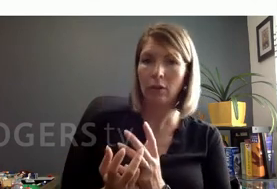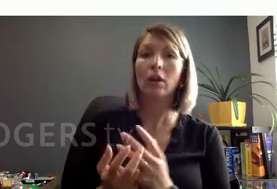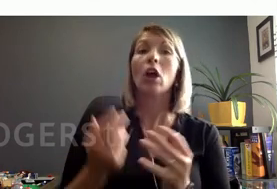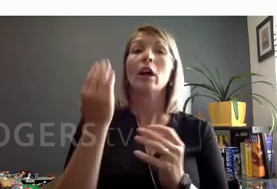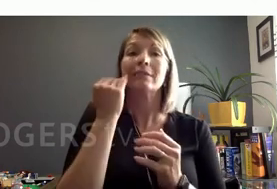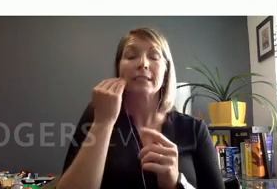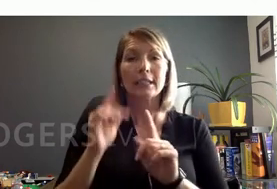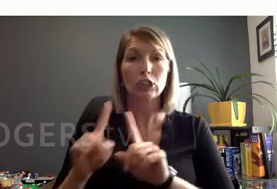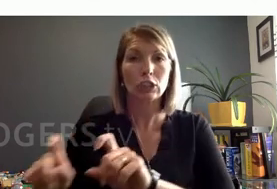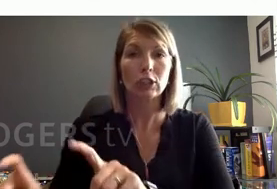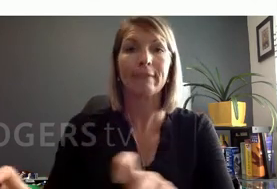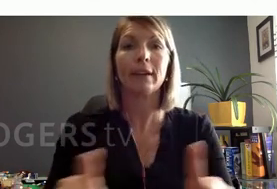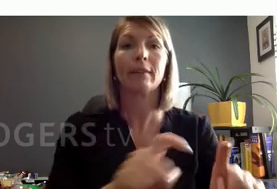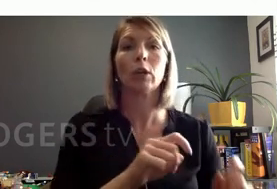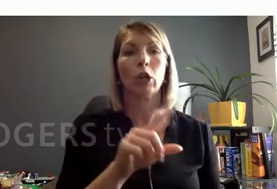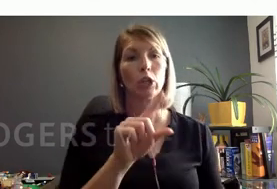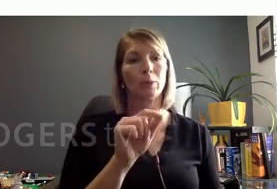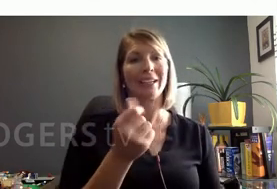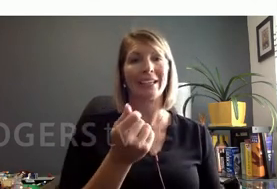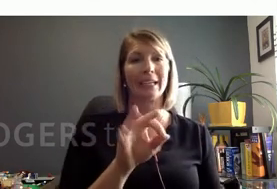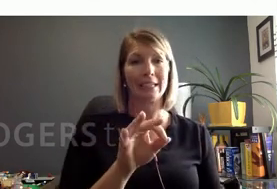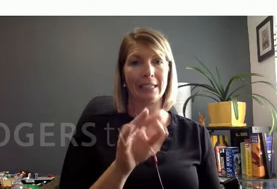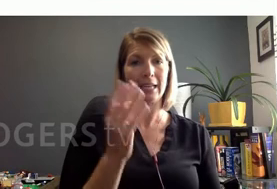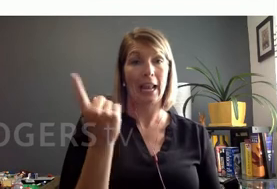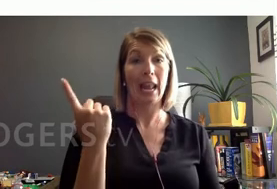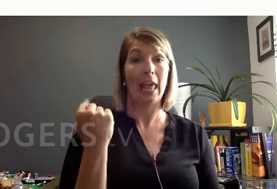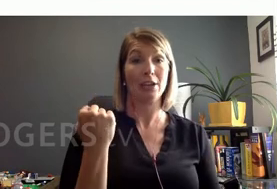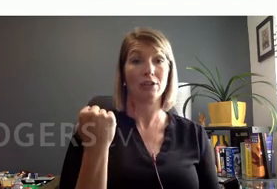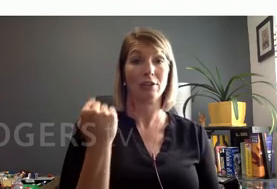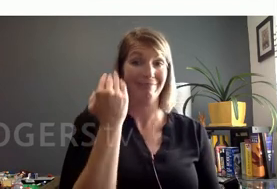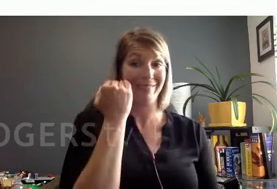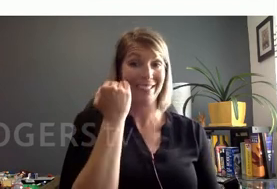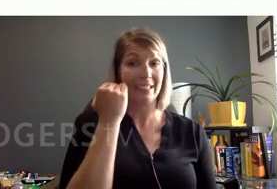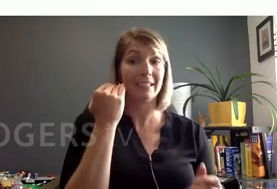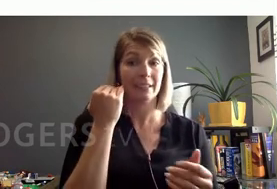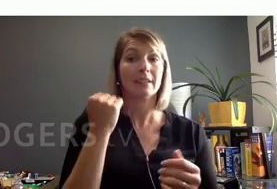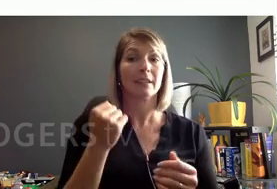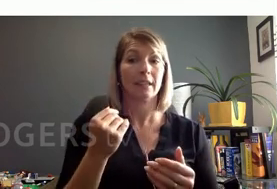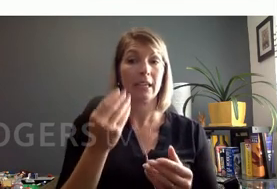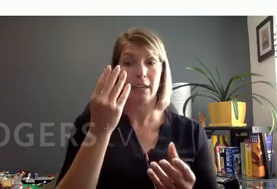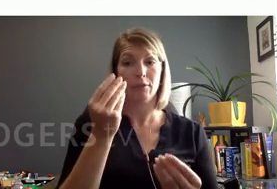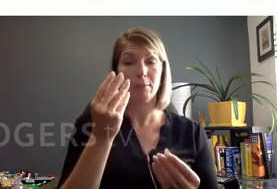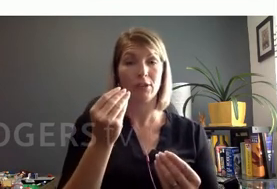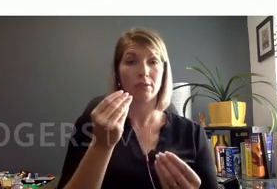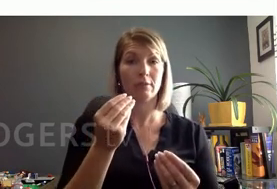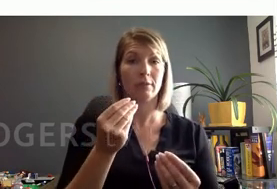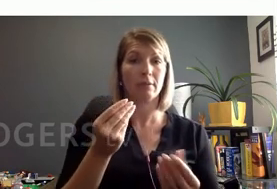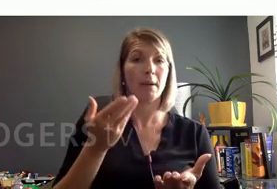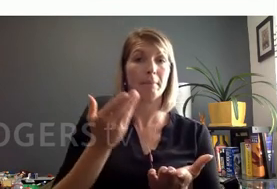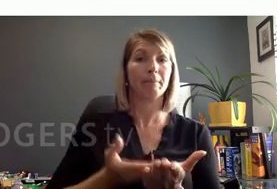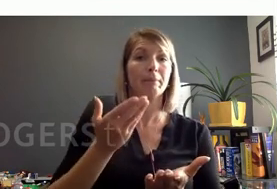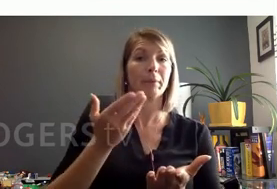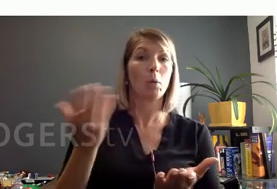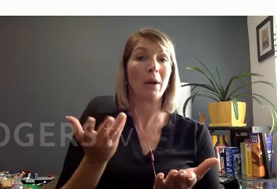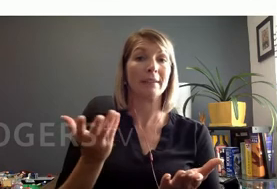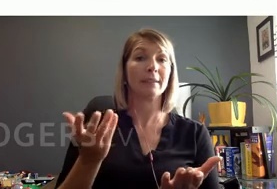in 2019, you know, very fresh actually, and about 300,